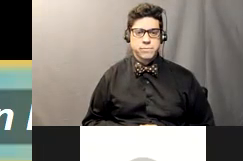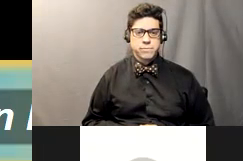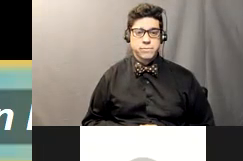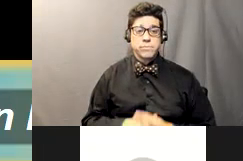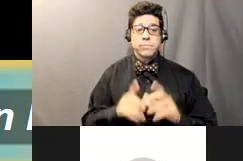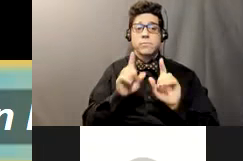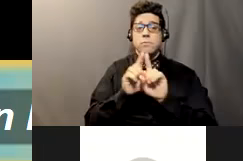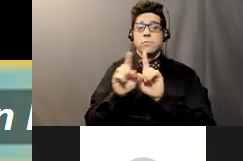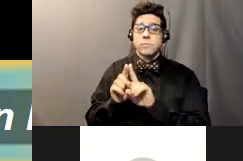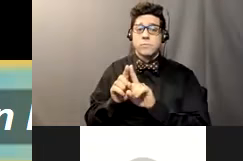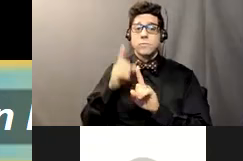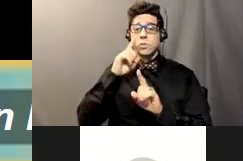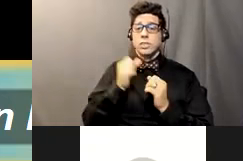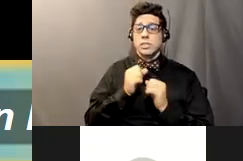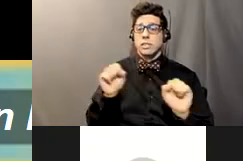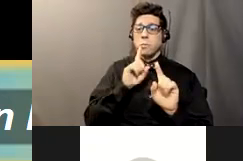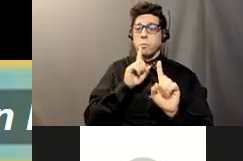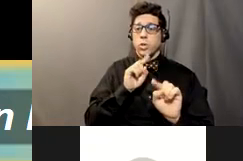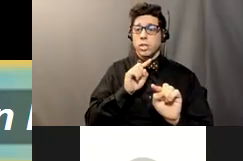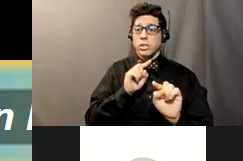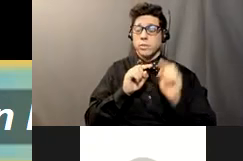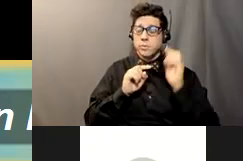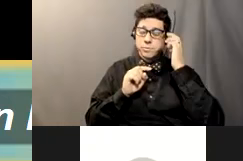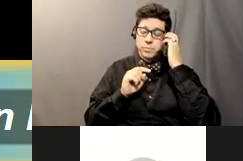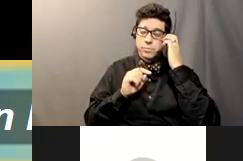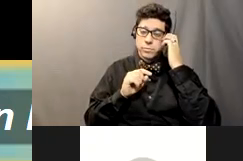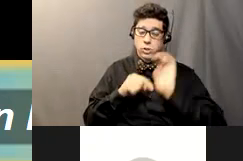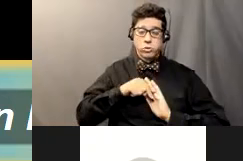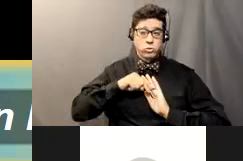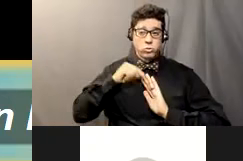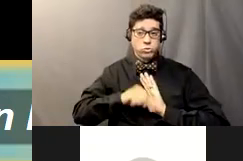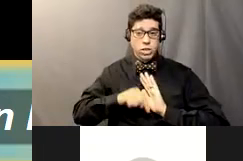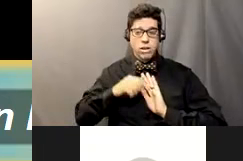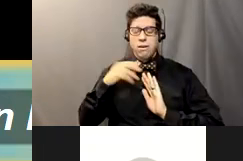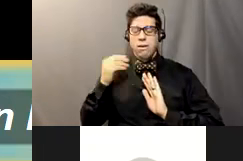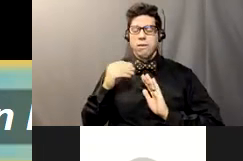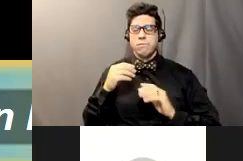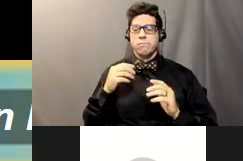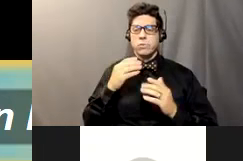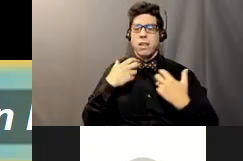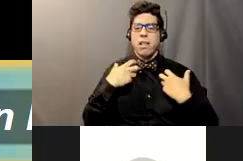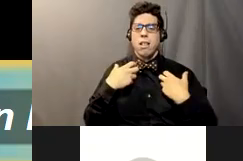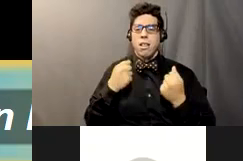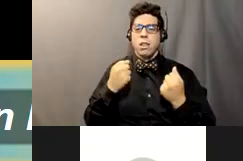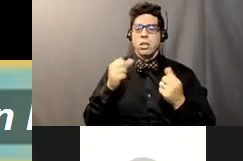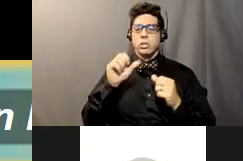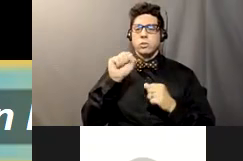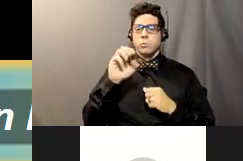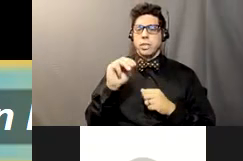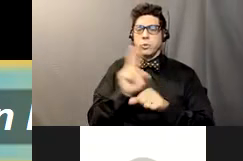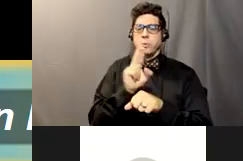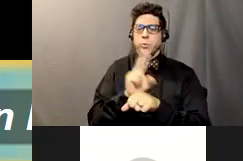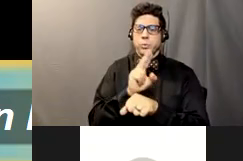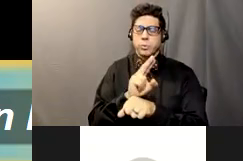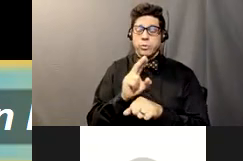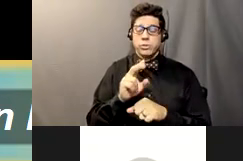Also in the area of safe reporting of suicide and healthy social media use. Some of